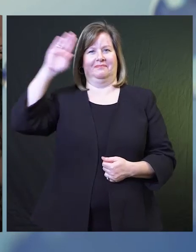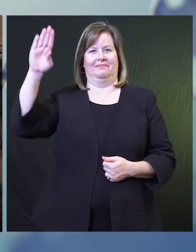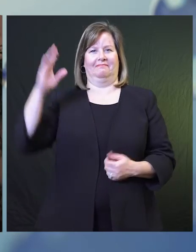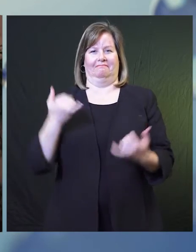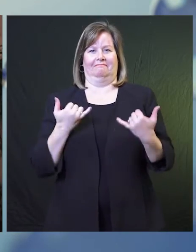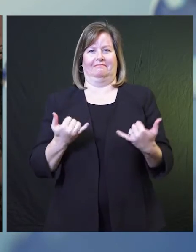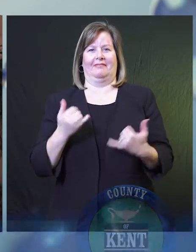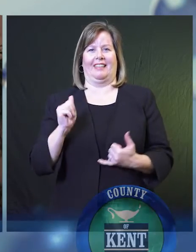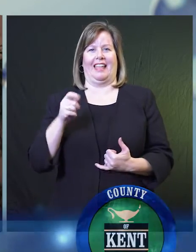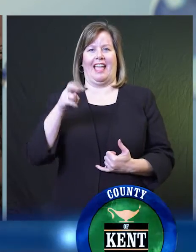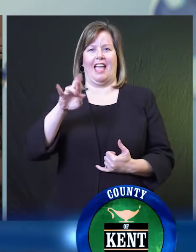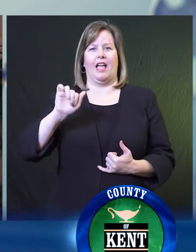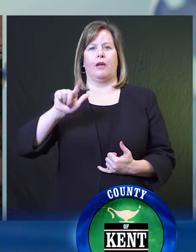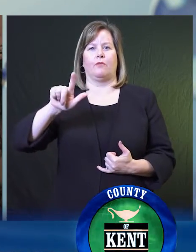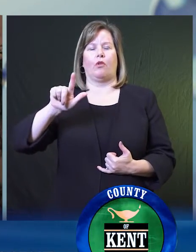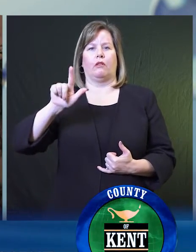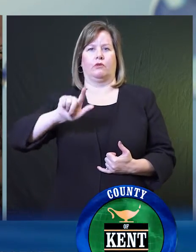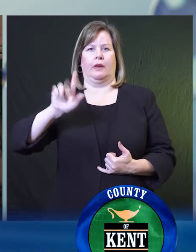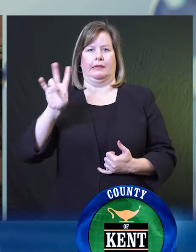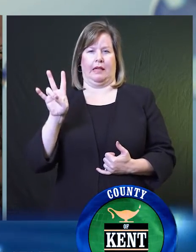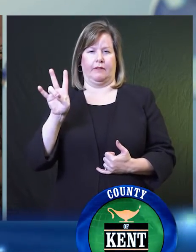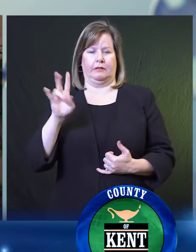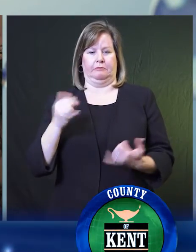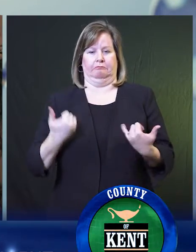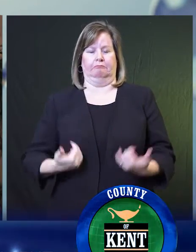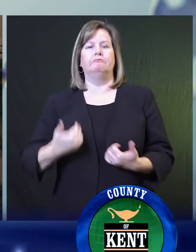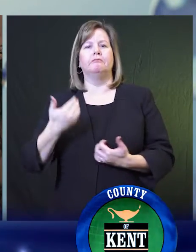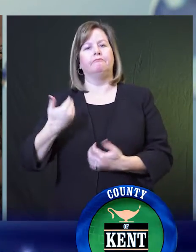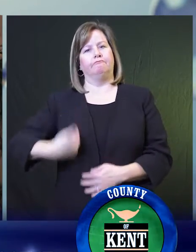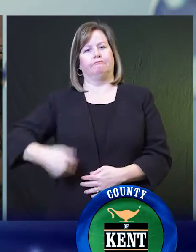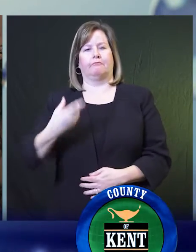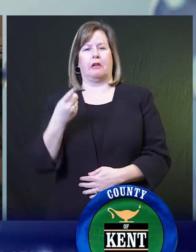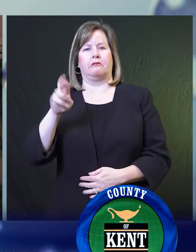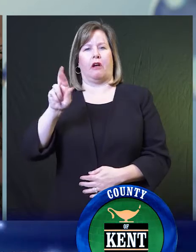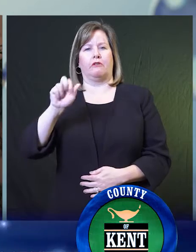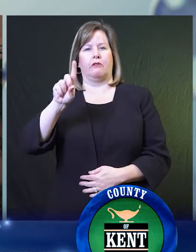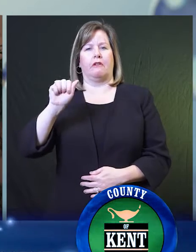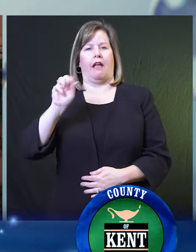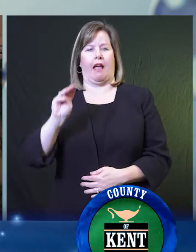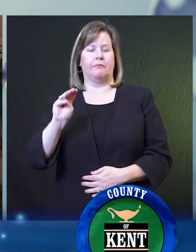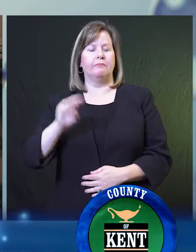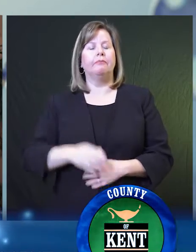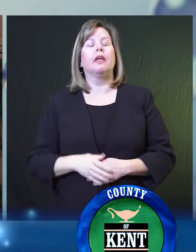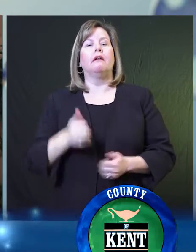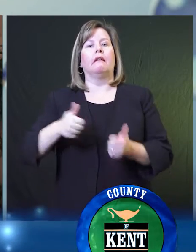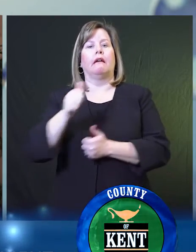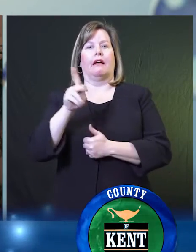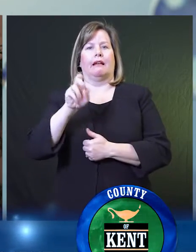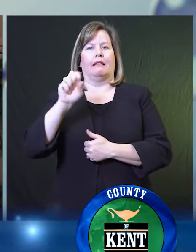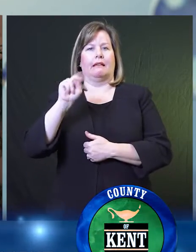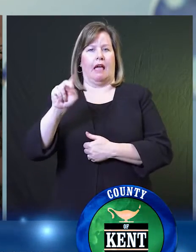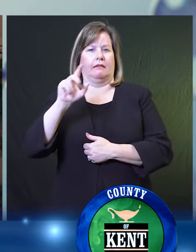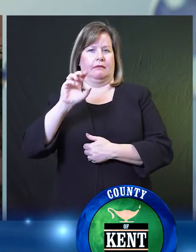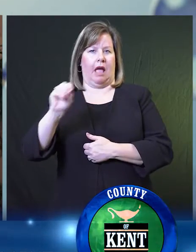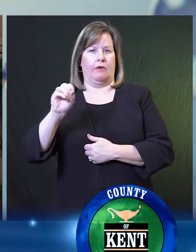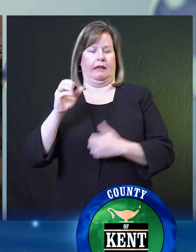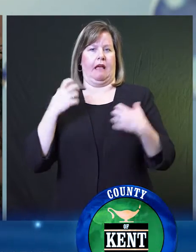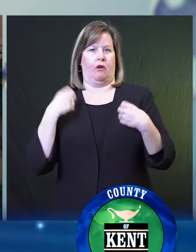Hello everyone, it's April 27th. I'm Dr. Adam London, Director of the Kent County Health Department. Yesterday, the state reported